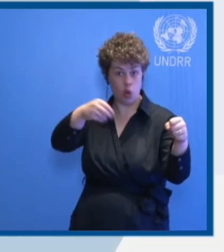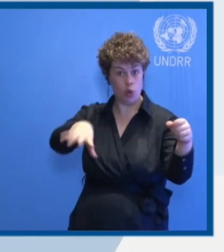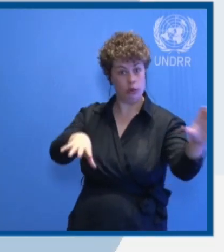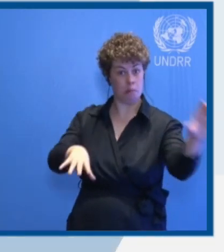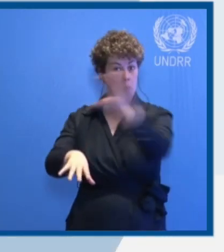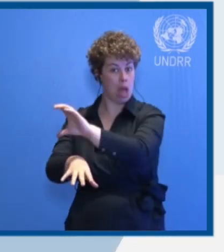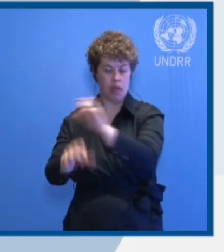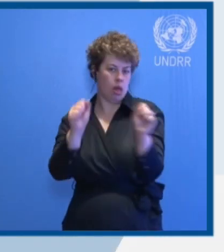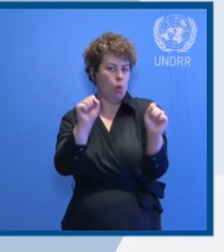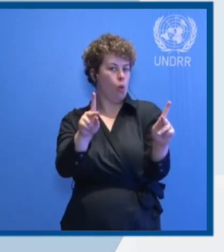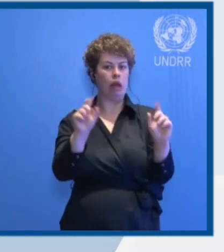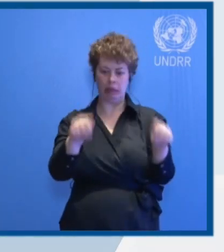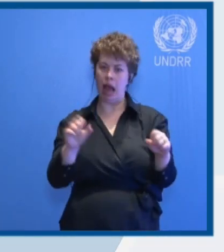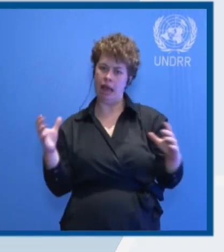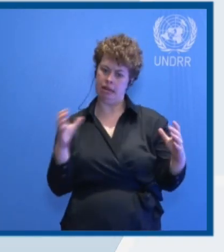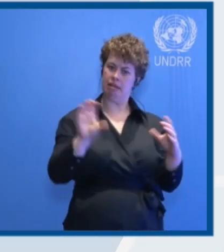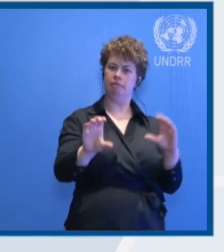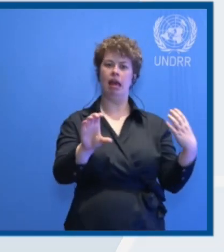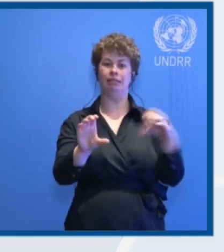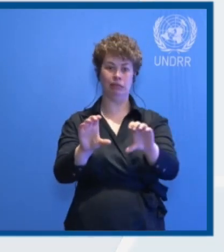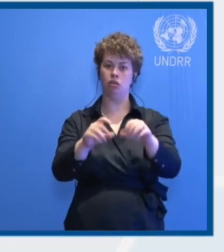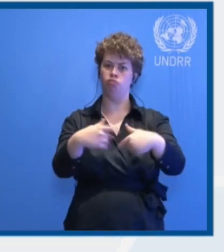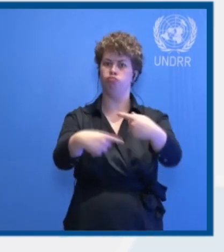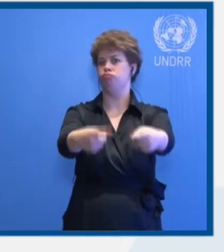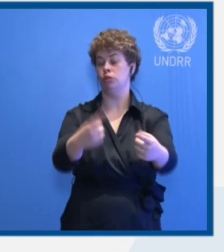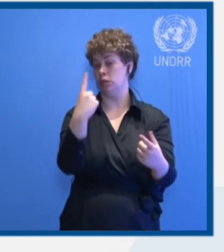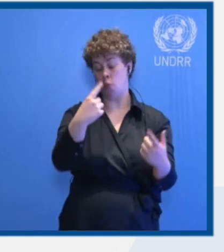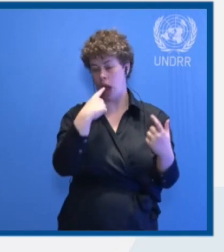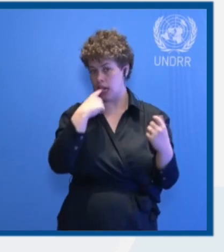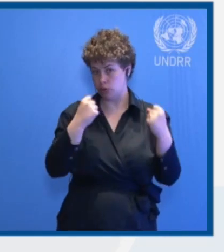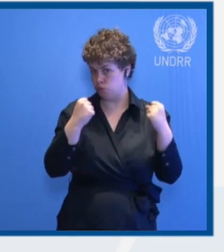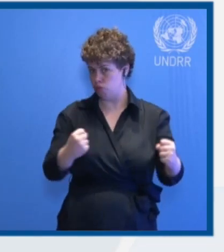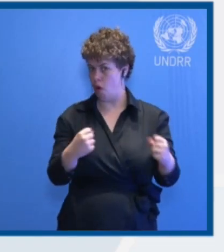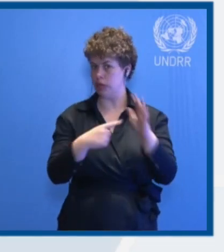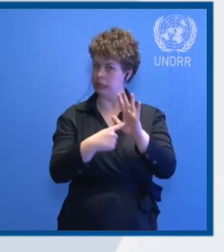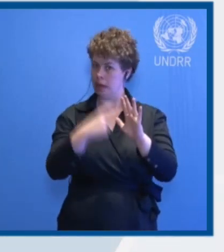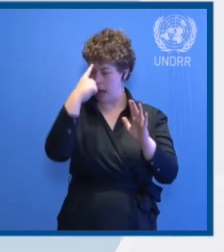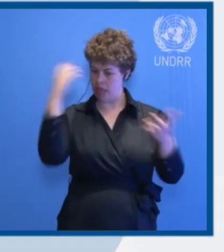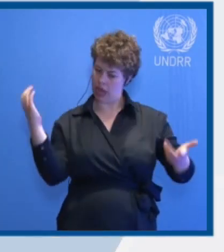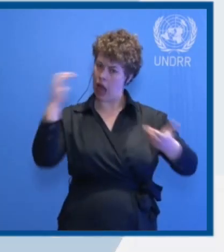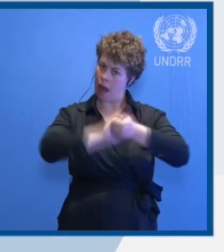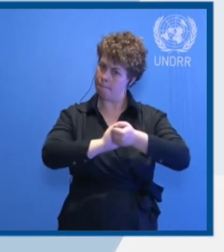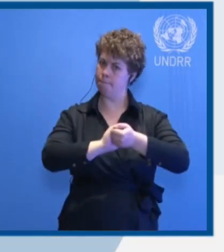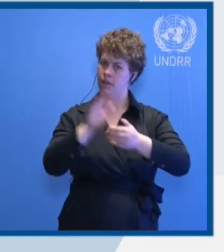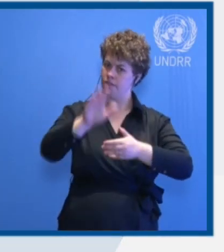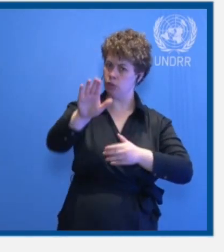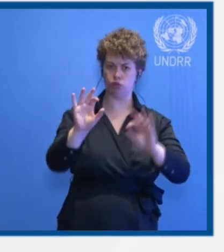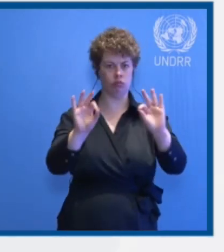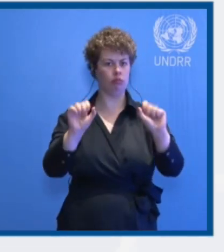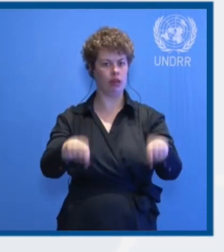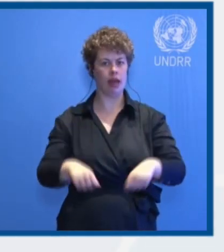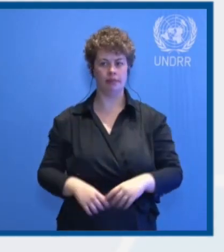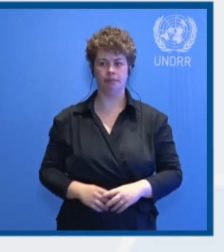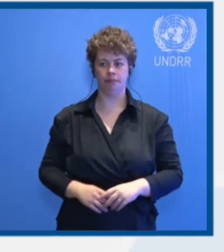think, powerful example. Yeah, that was it. Thanks. Okay, thank you. It does